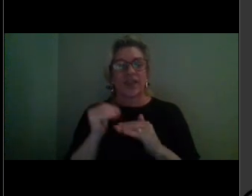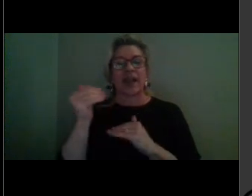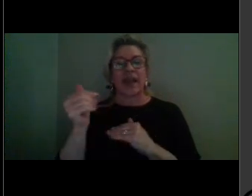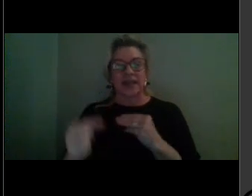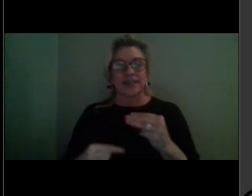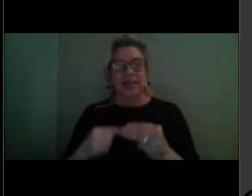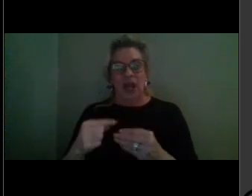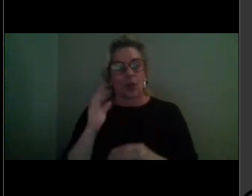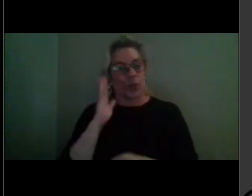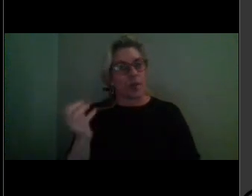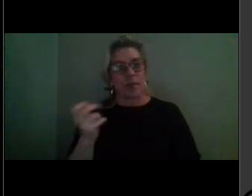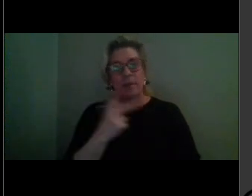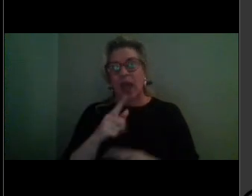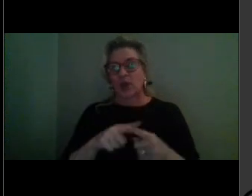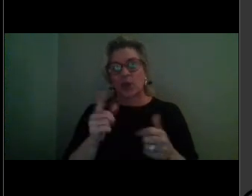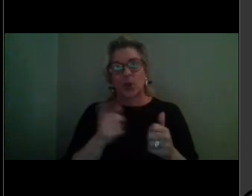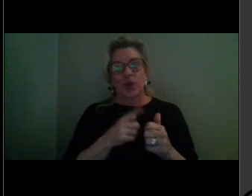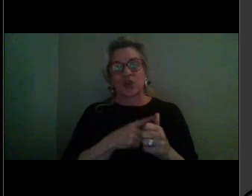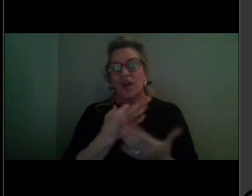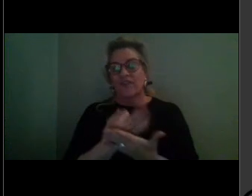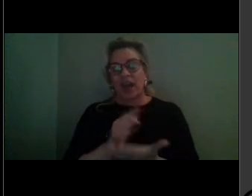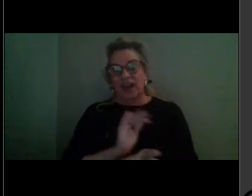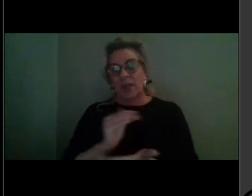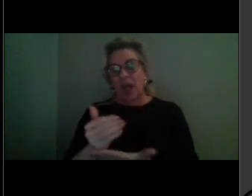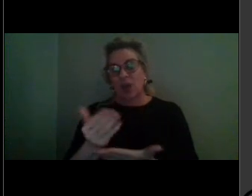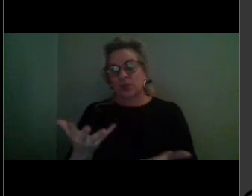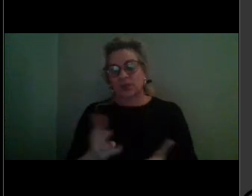we will be back to that original funding amount.